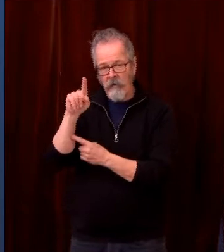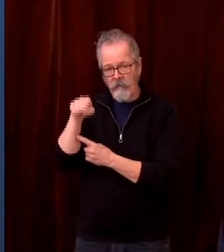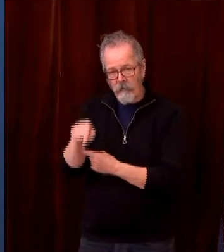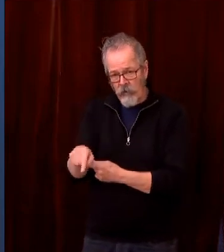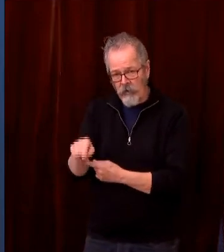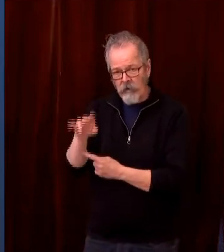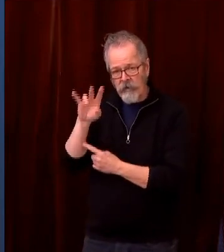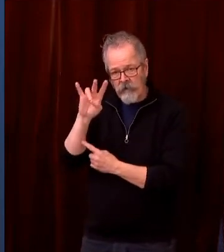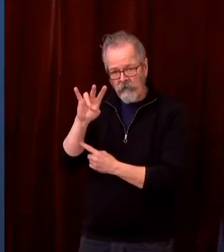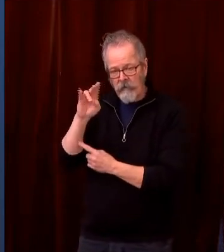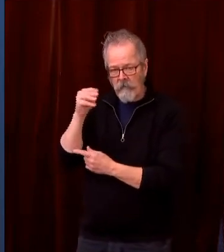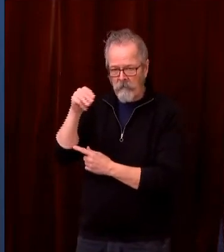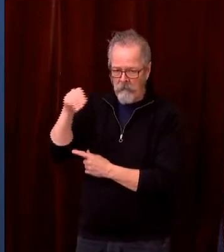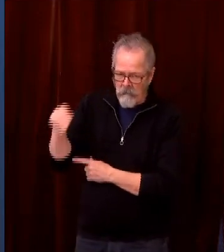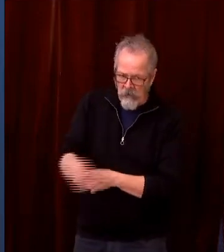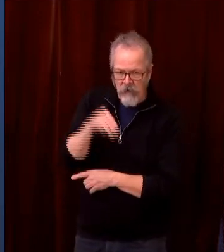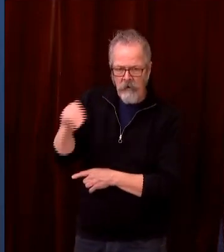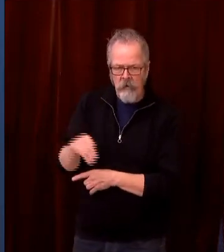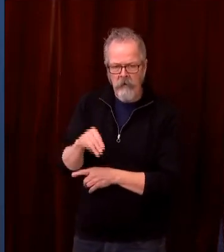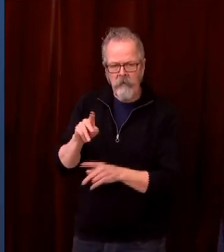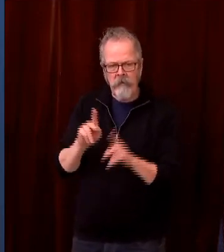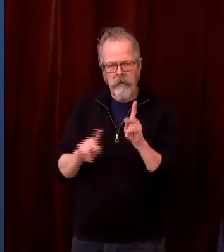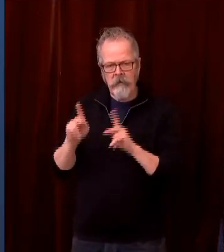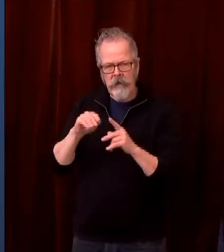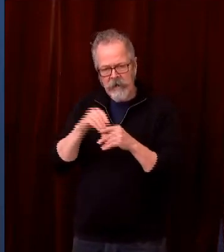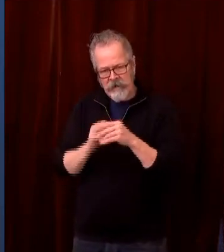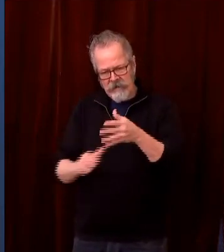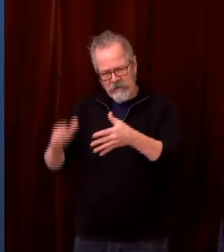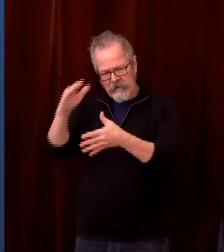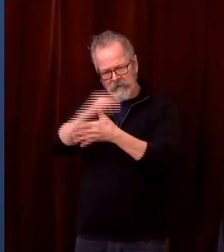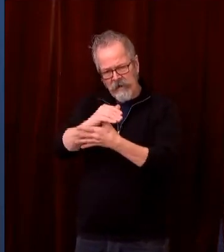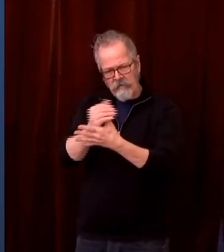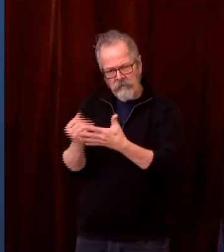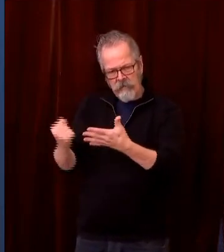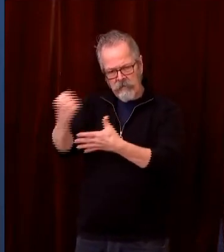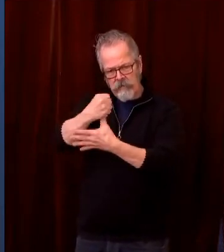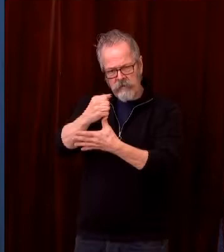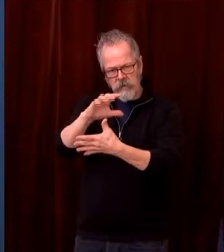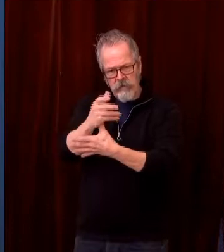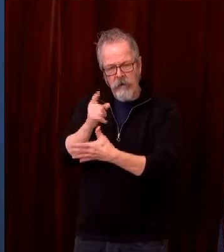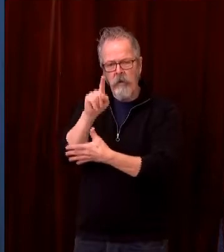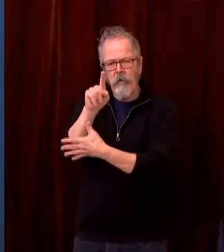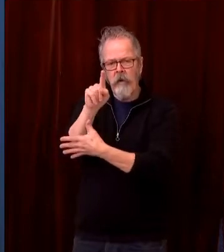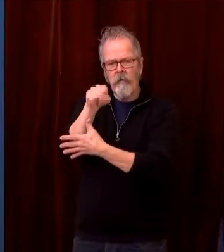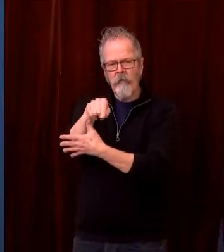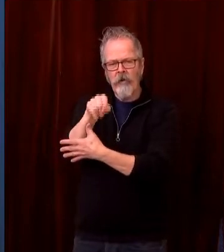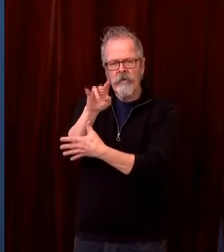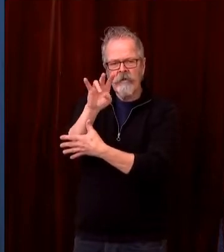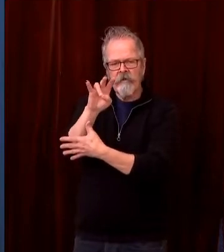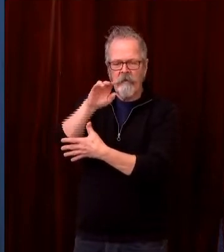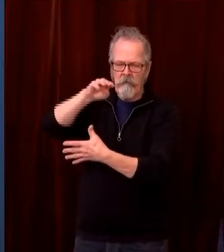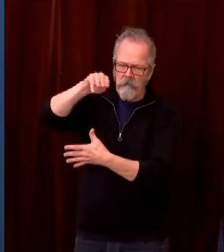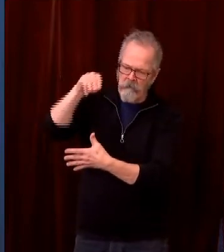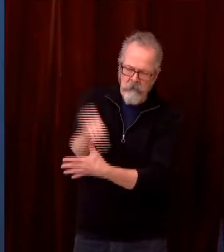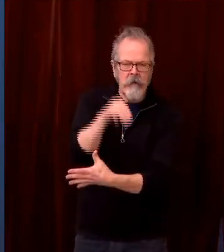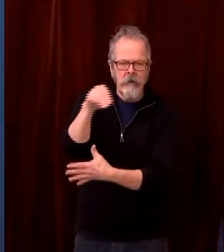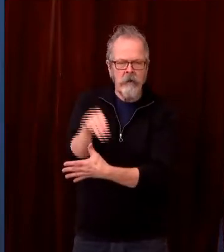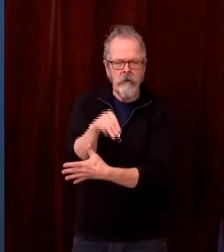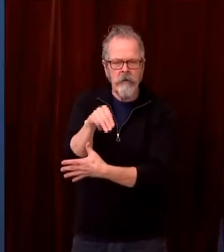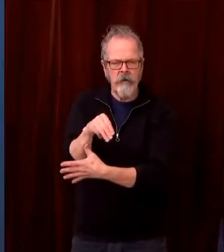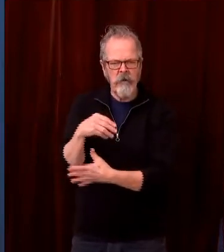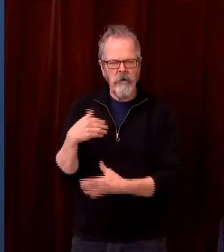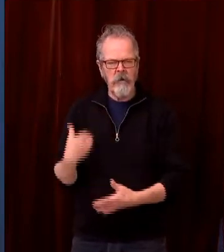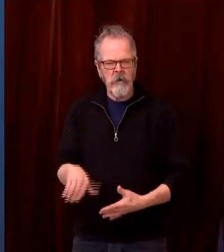or in multi-generational housing. 1.7 million people. And we're only getting about 116,000 doses